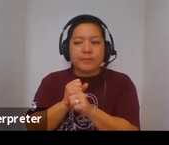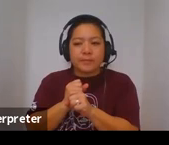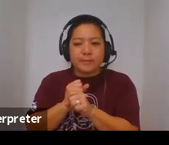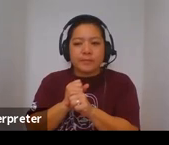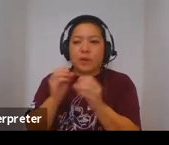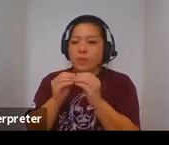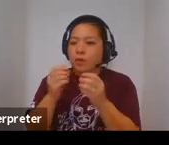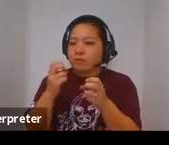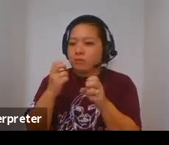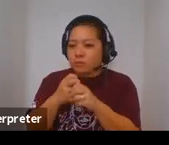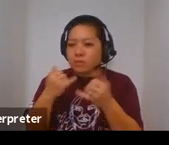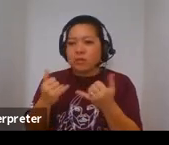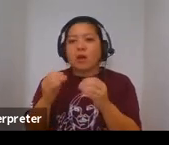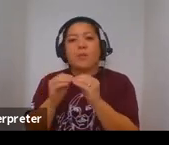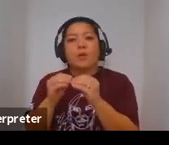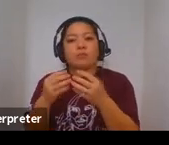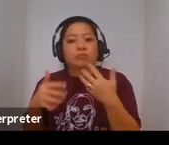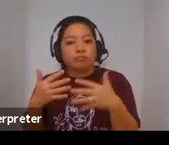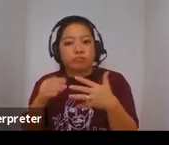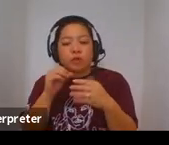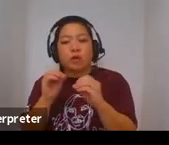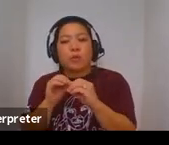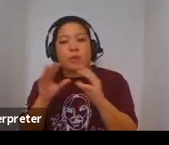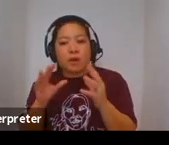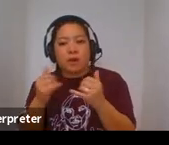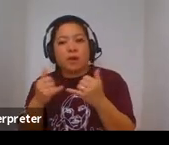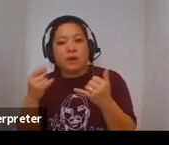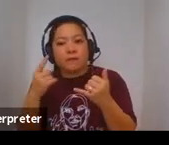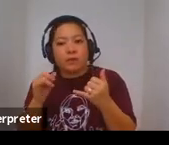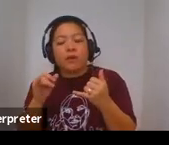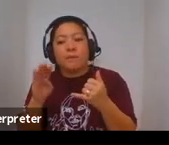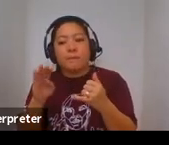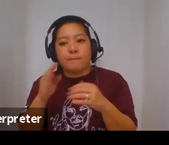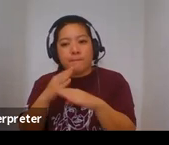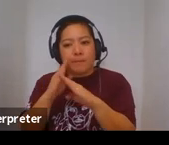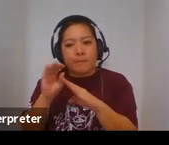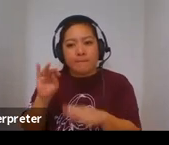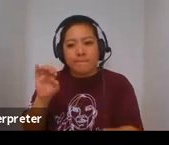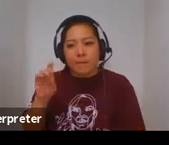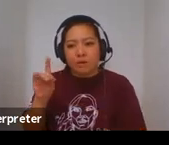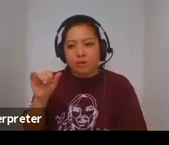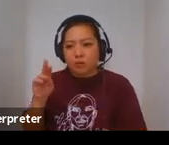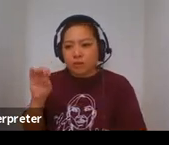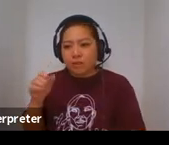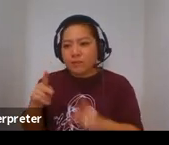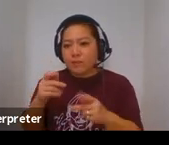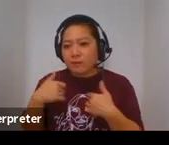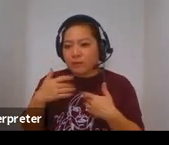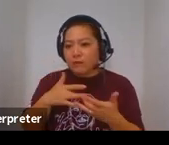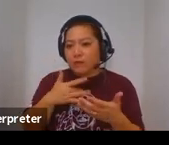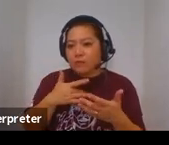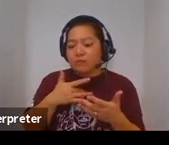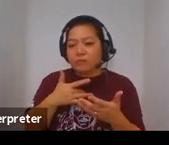more complicated, more gray. There's no bright line on boundaries. People have to feel empowered to set their